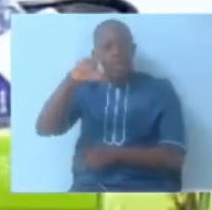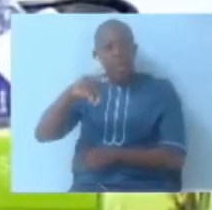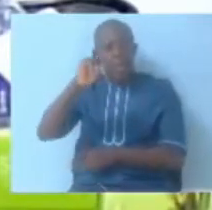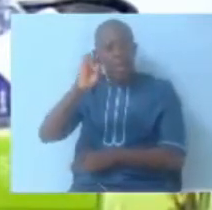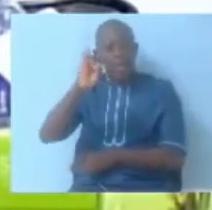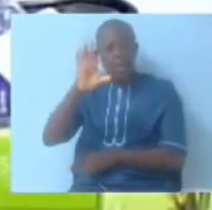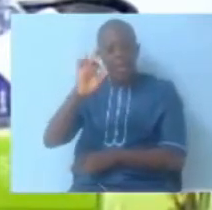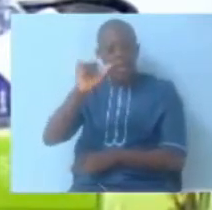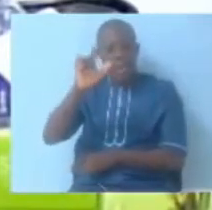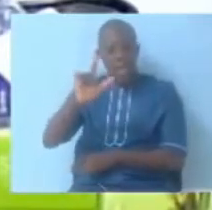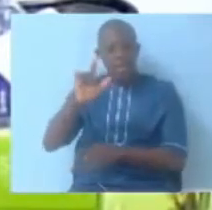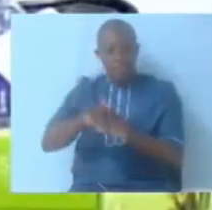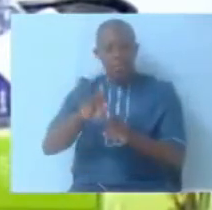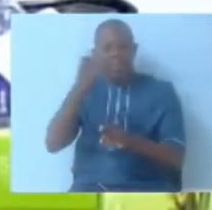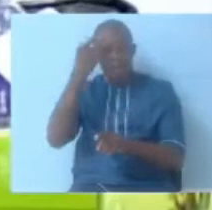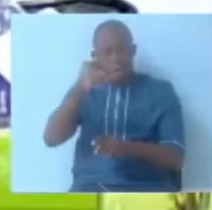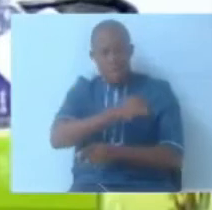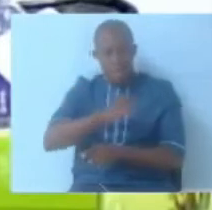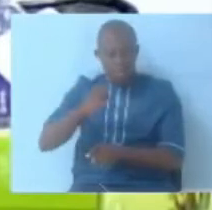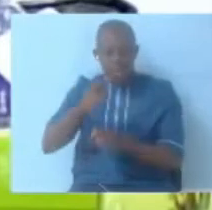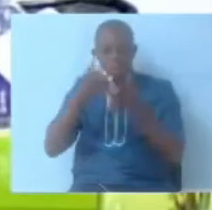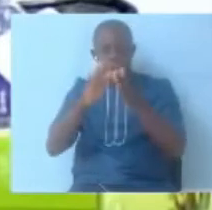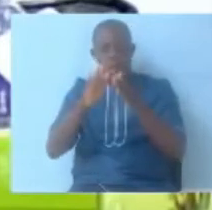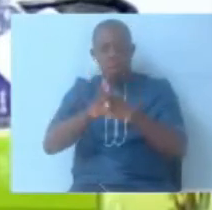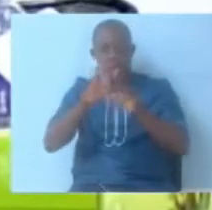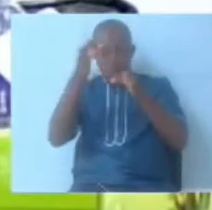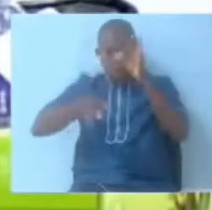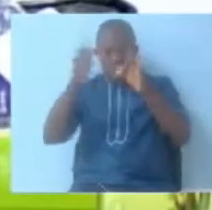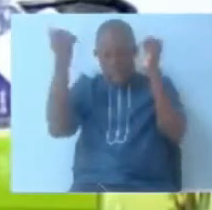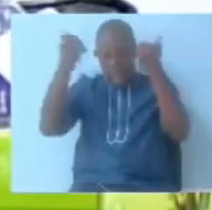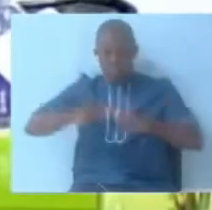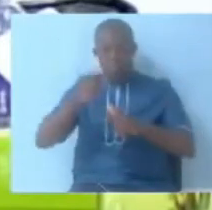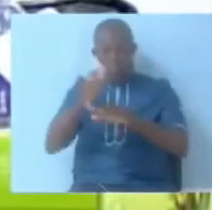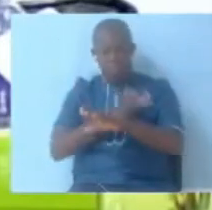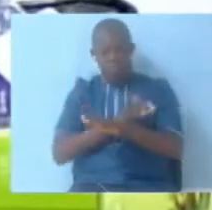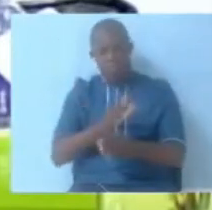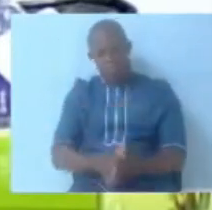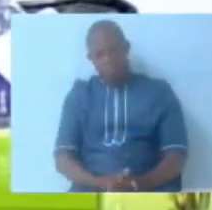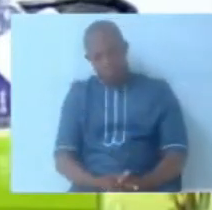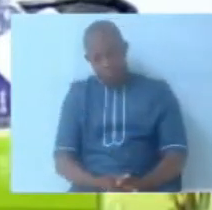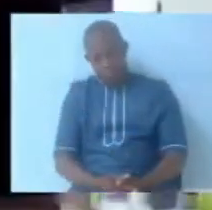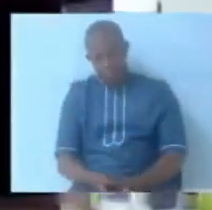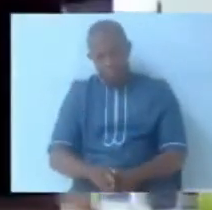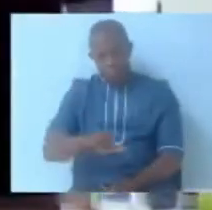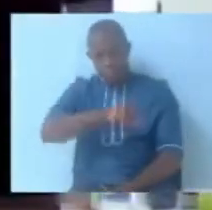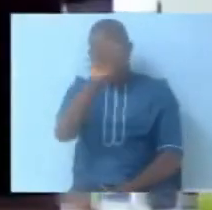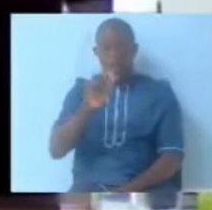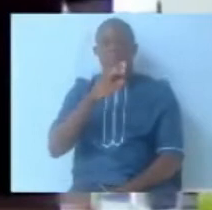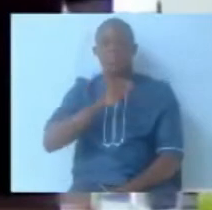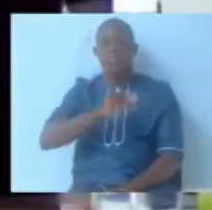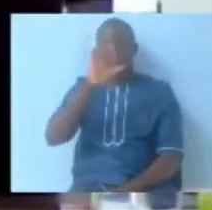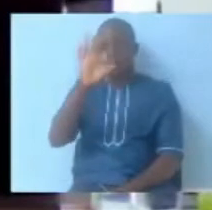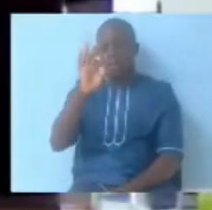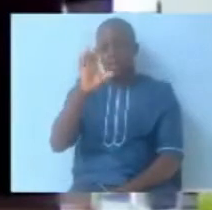isi kitindiru kuntong kolu beta anole meni alonko olem kukurungu kuntong koti. And Mr. Touray, that would be the